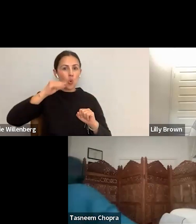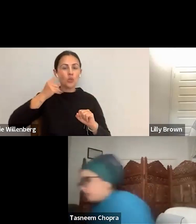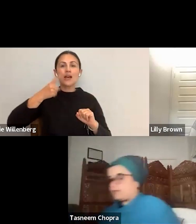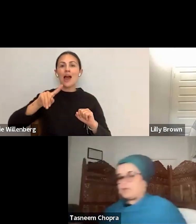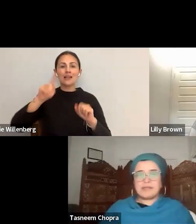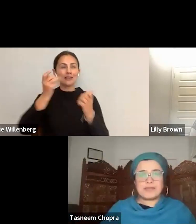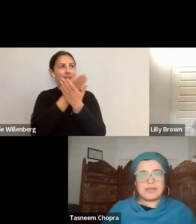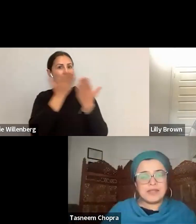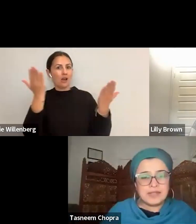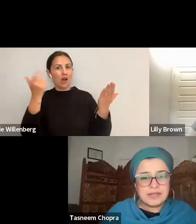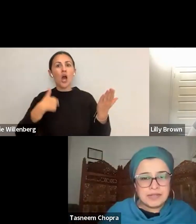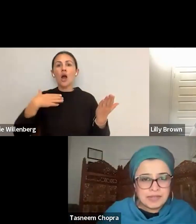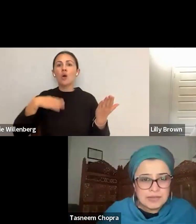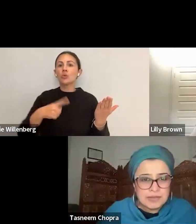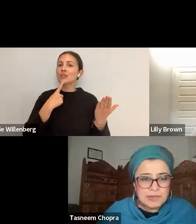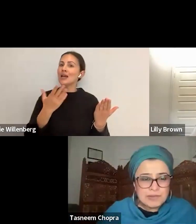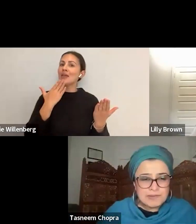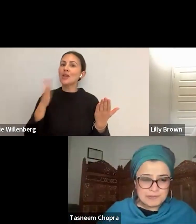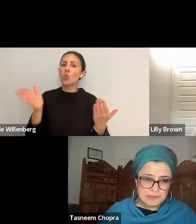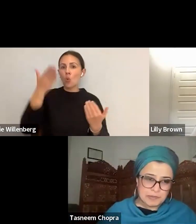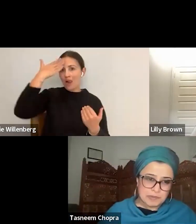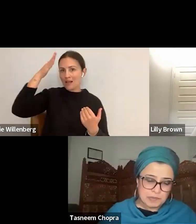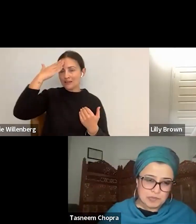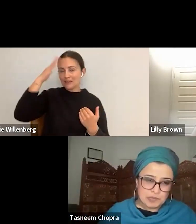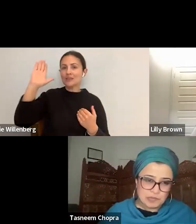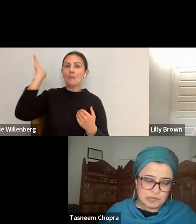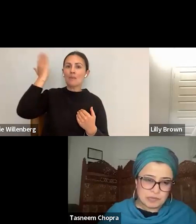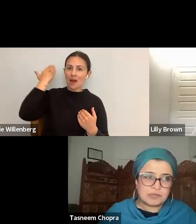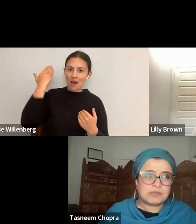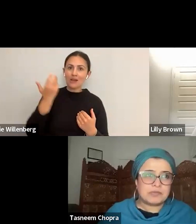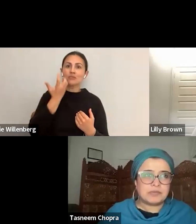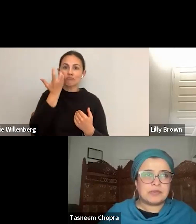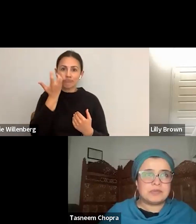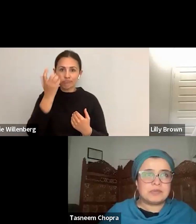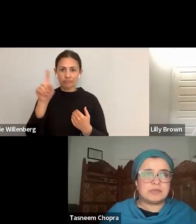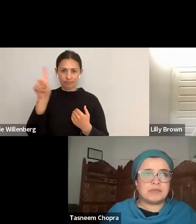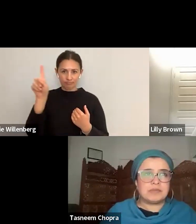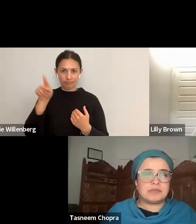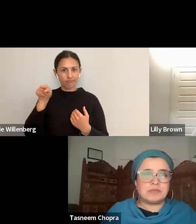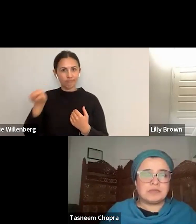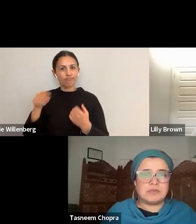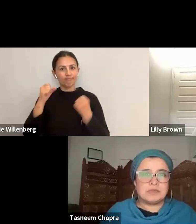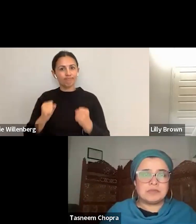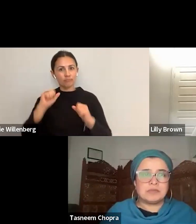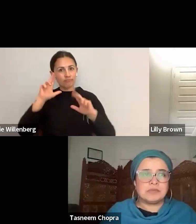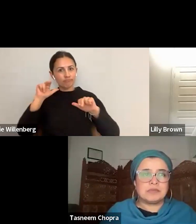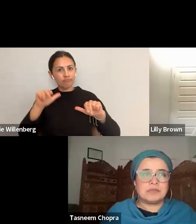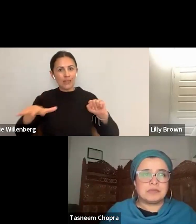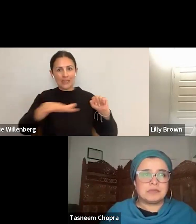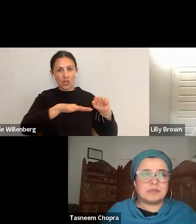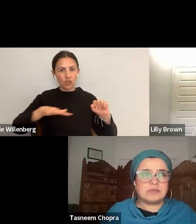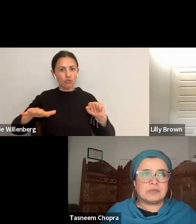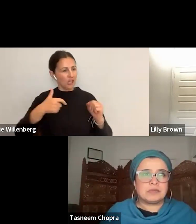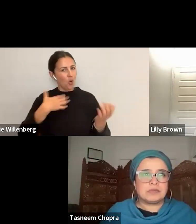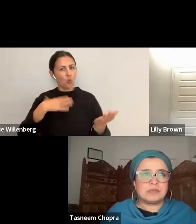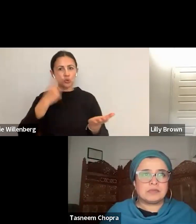acknowledge elders past, present and emerging for their care of this country. And to acknowledge also the lands that you are all